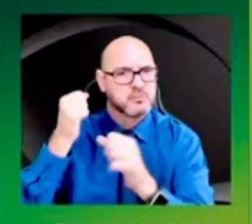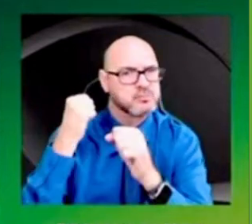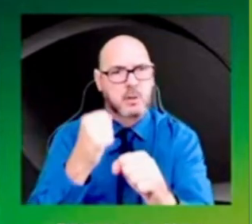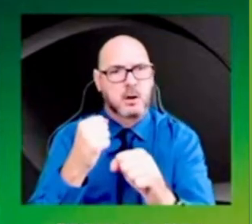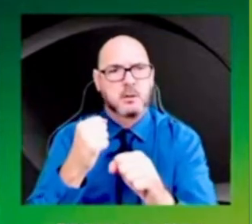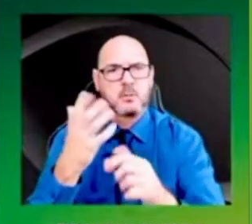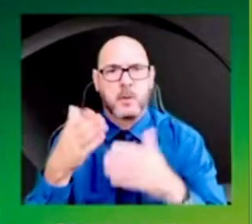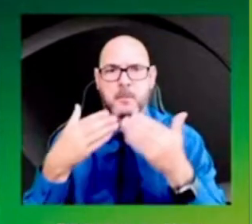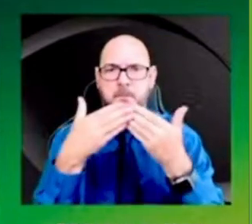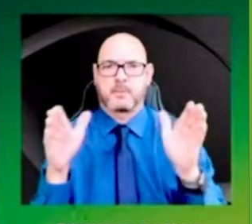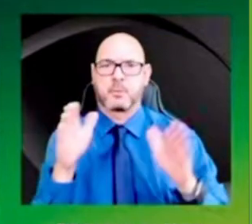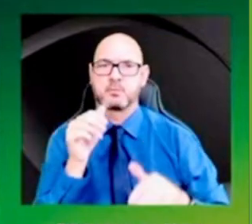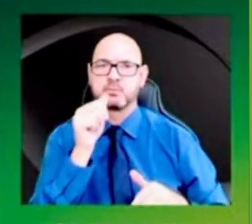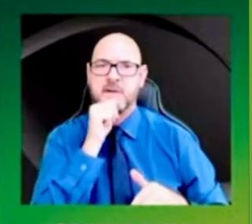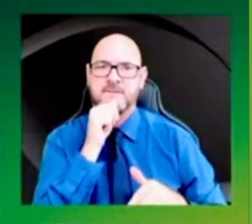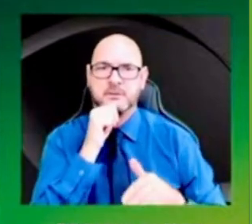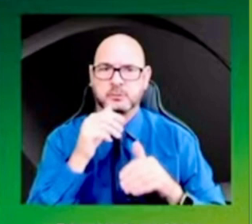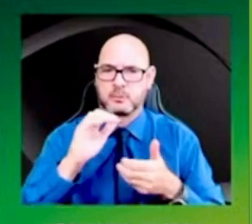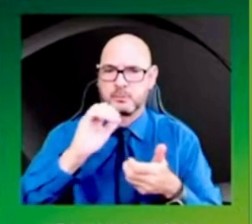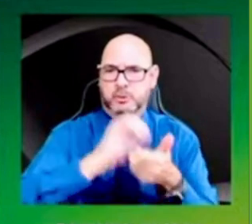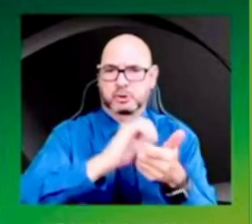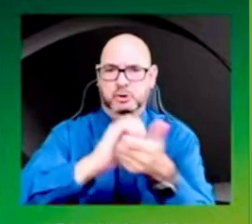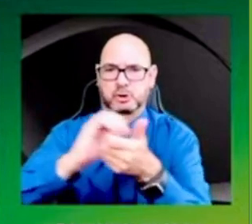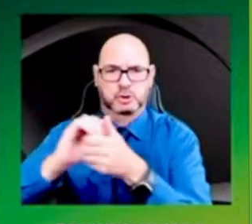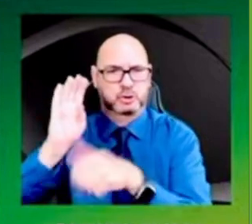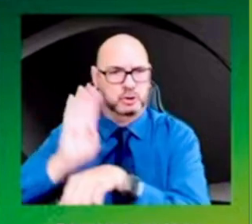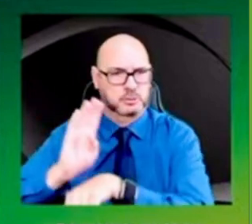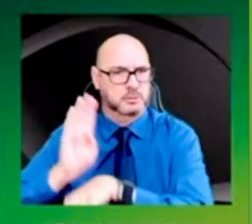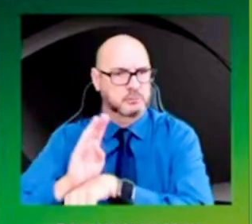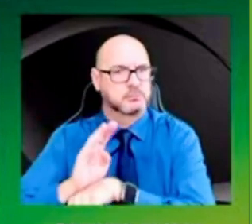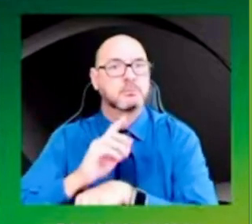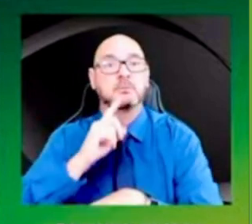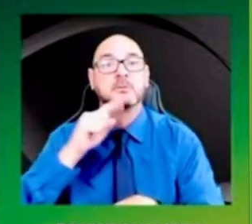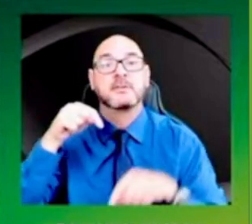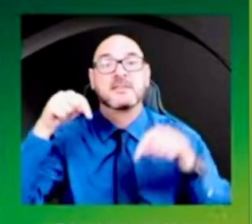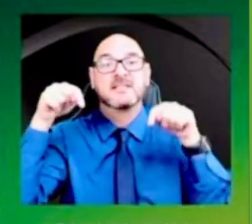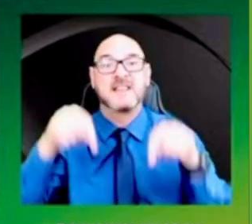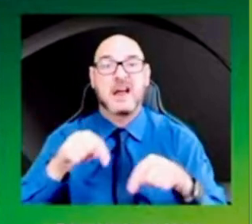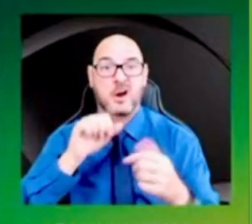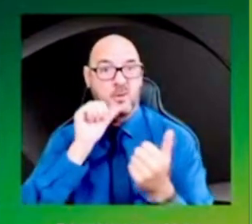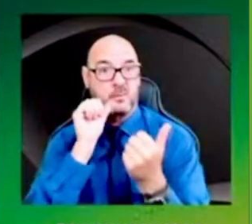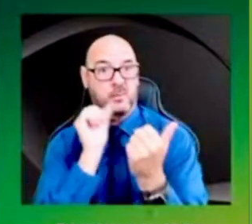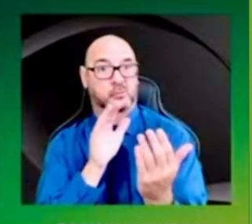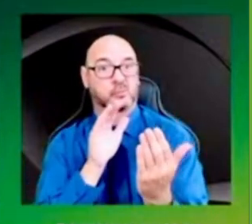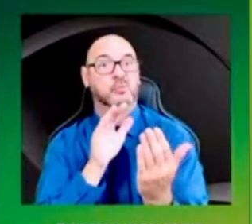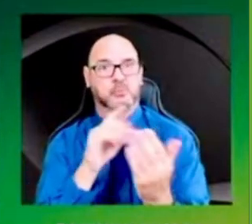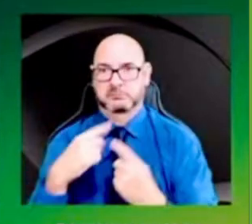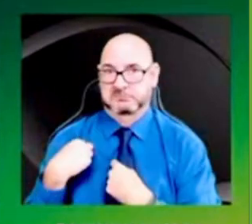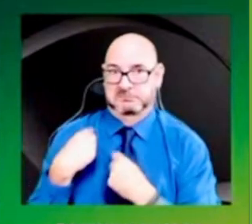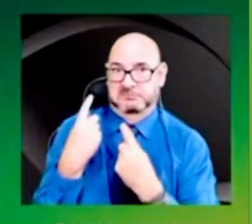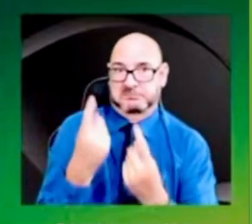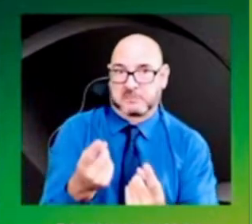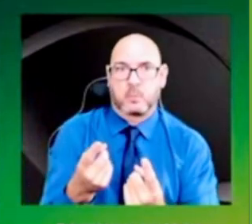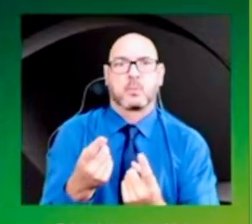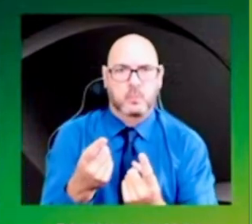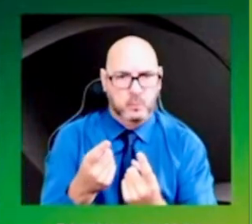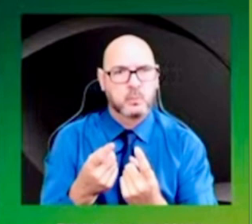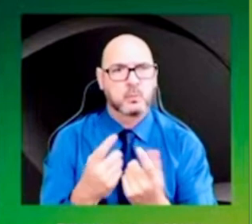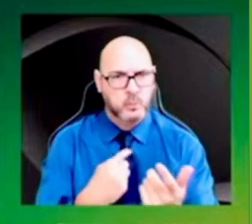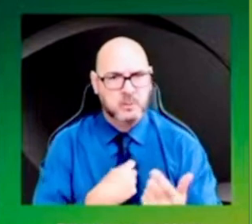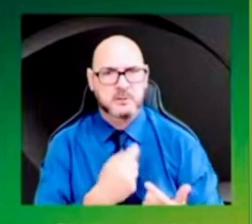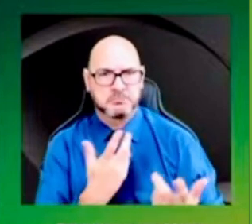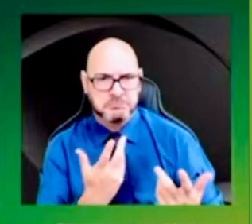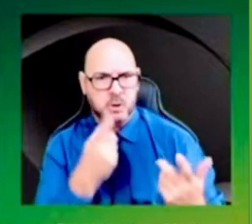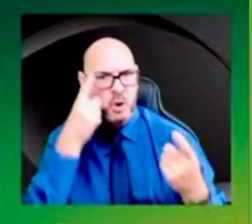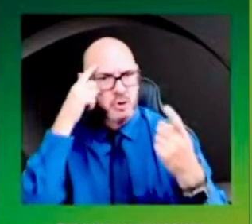partnerships. And in fact, this approach that we have taken and the occasion for this meeting, I probably more accurately